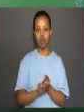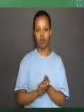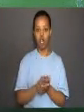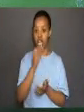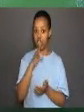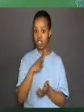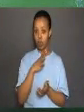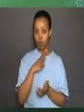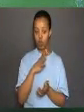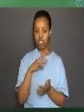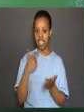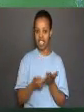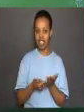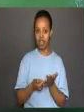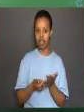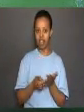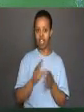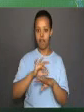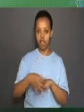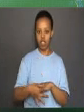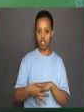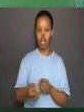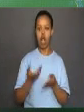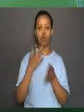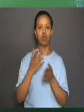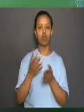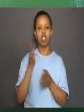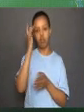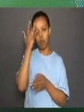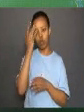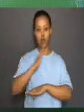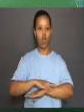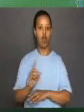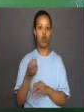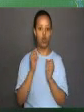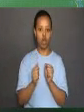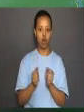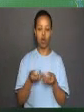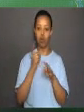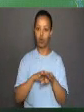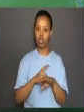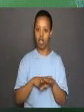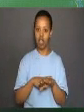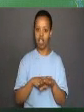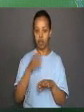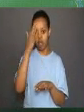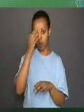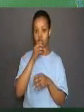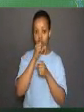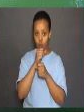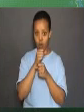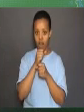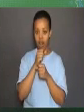Human beings are the reservoir for many diseases, including the common cold and